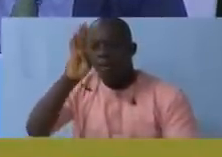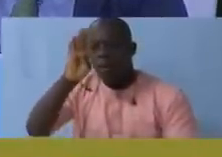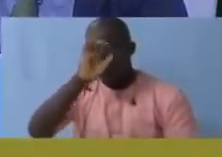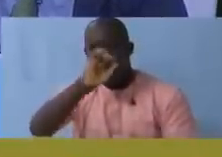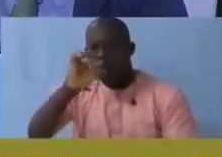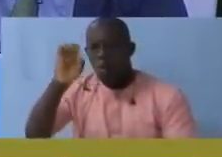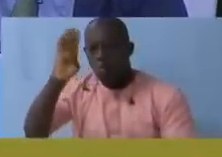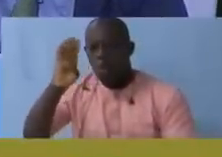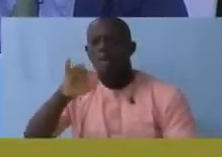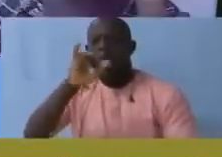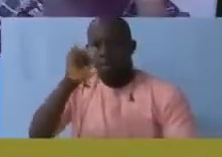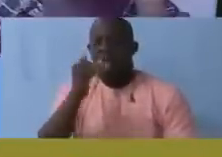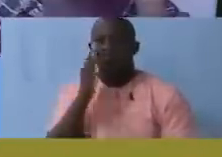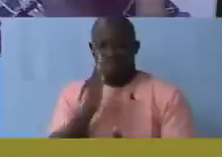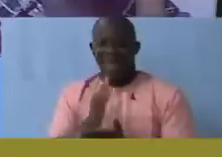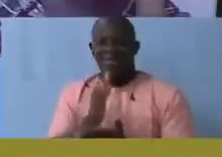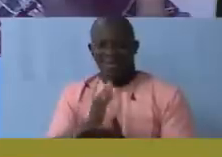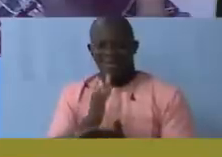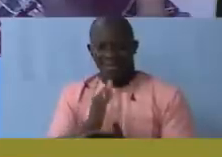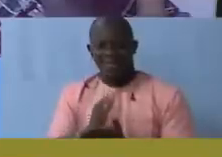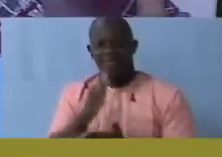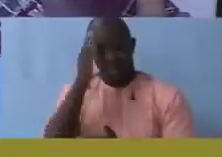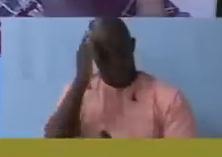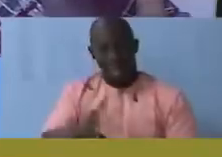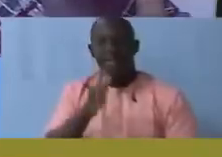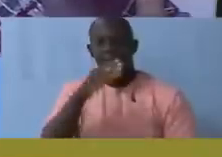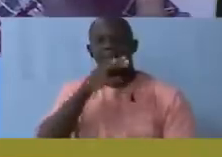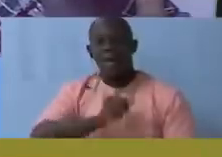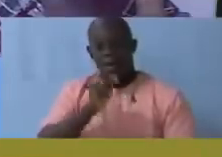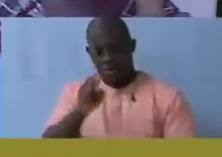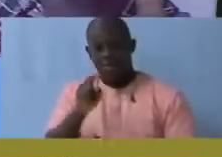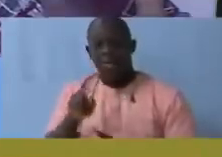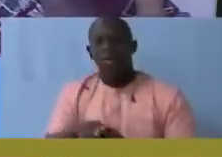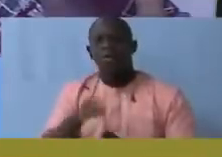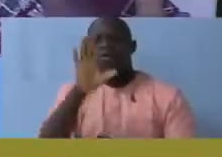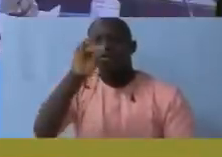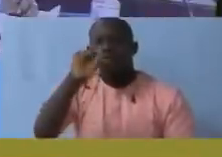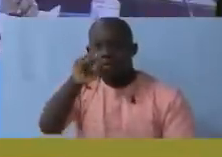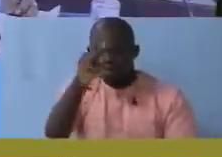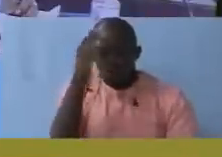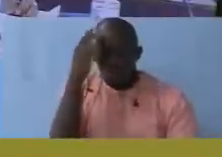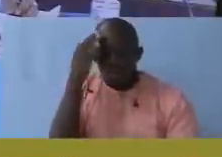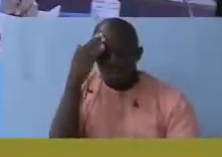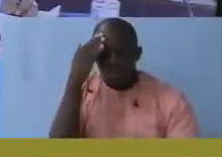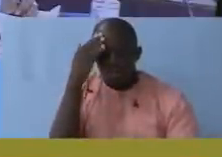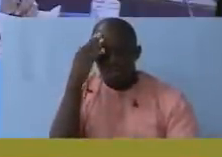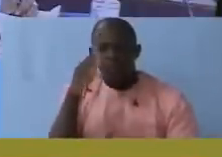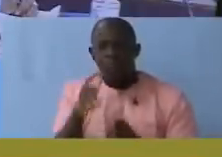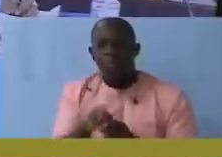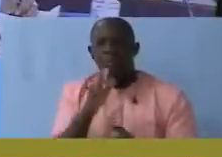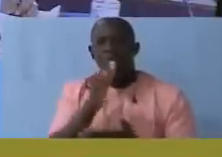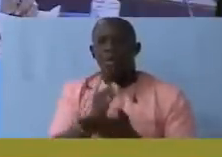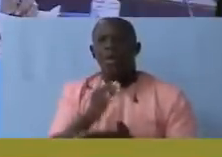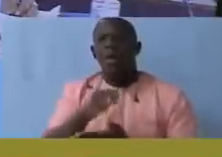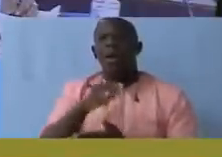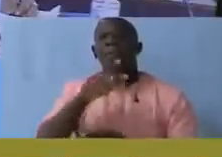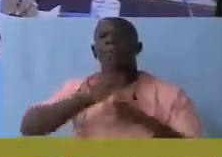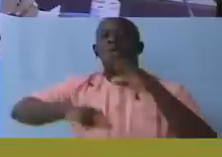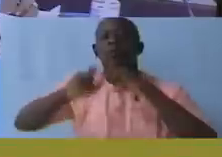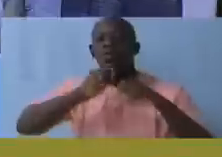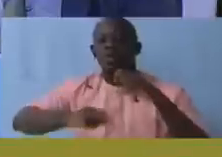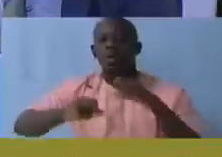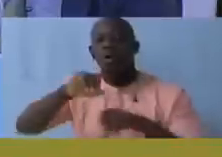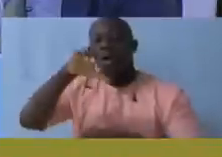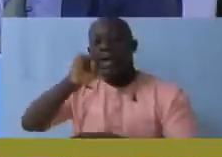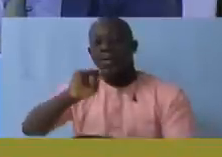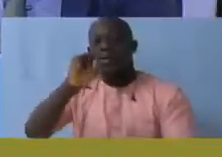Yeah. I met with him. Yeah. Do you know that in fact Professor Suleiman